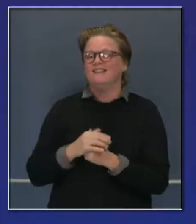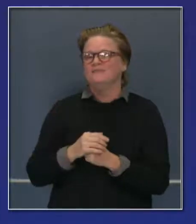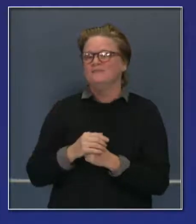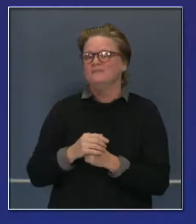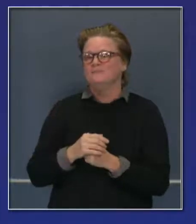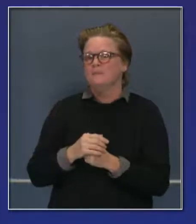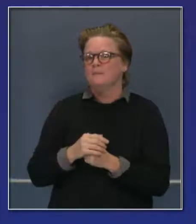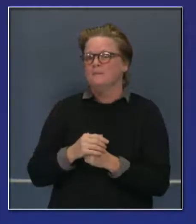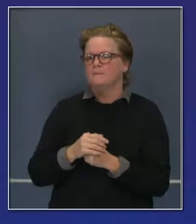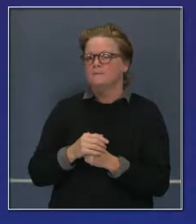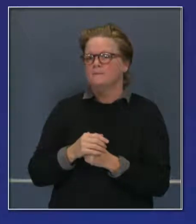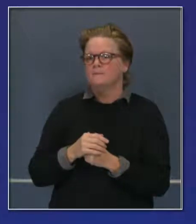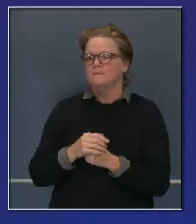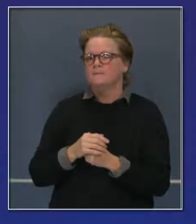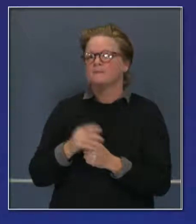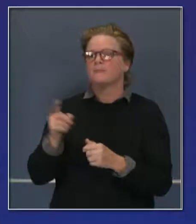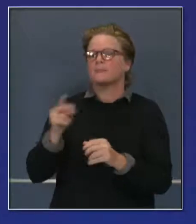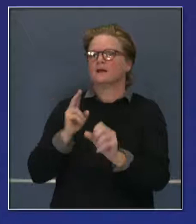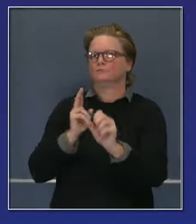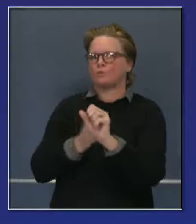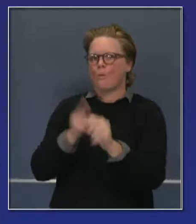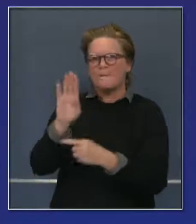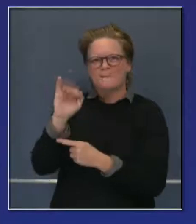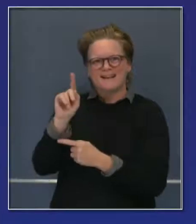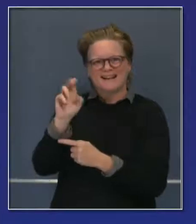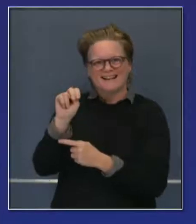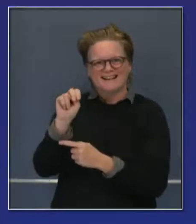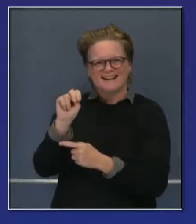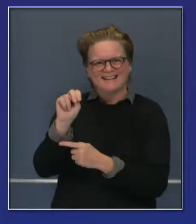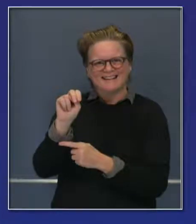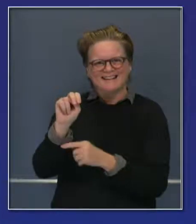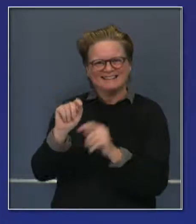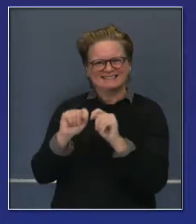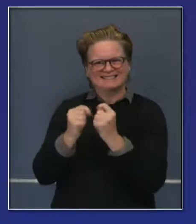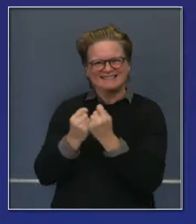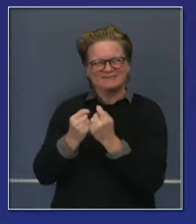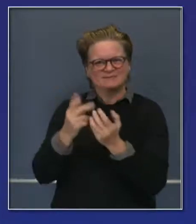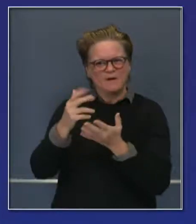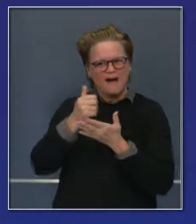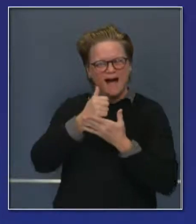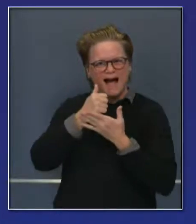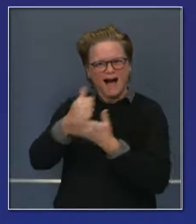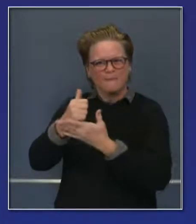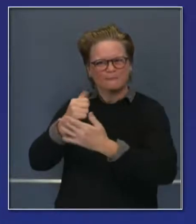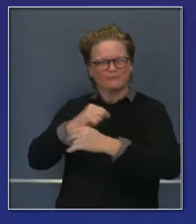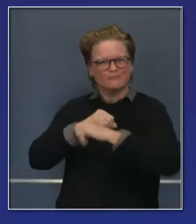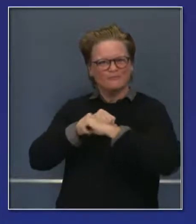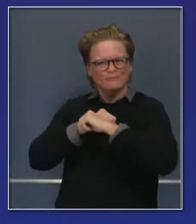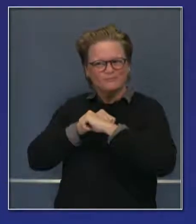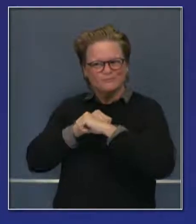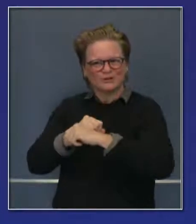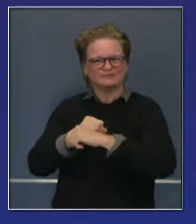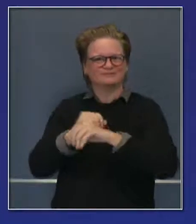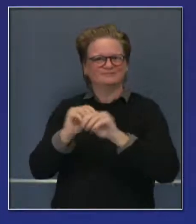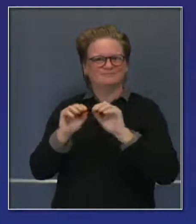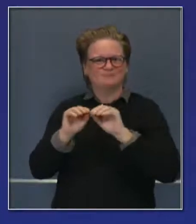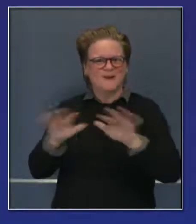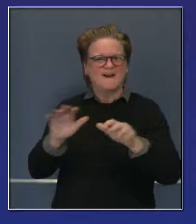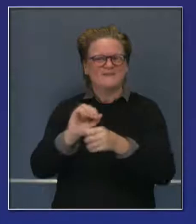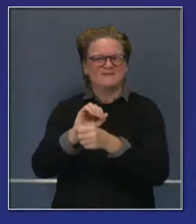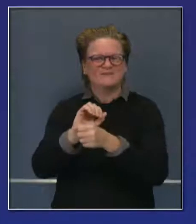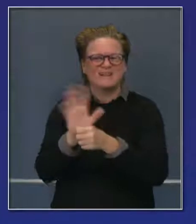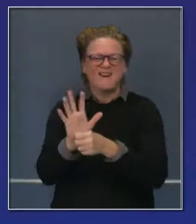Biden's working group as it relates to the coronavirus. So we are uniquely positioned in terms of those relationships, many others that are